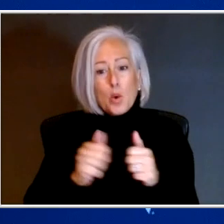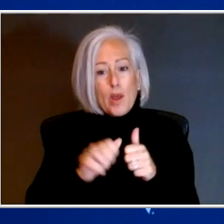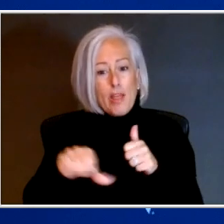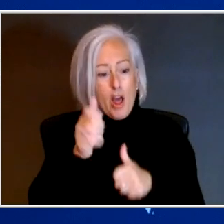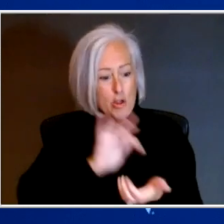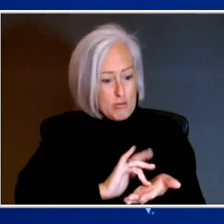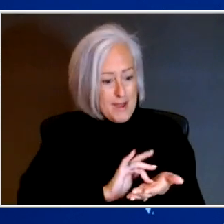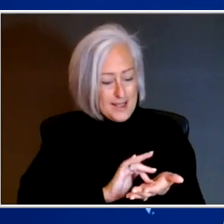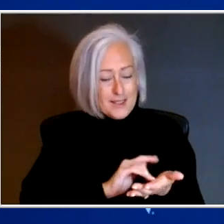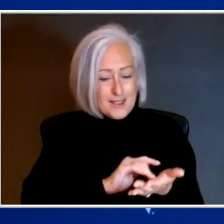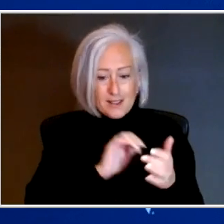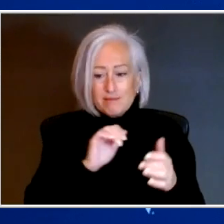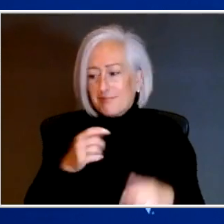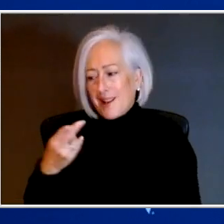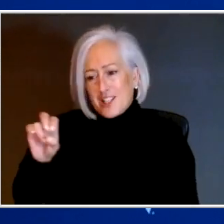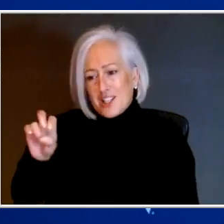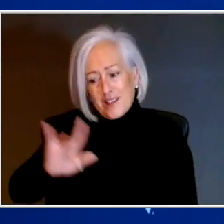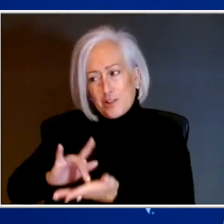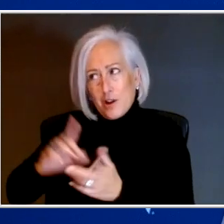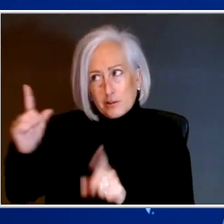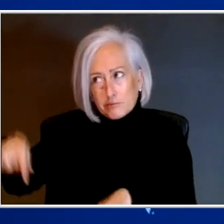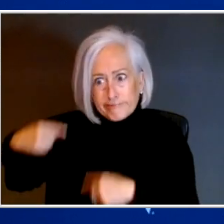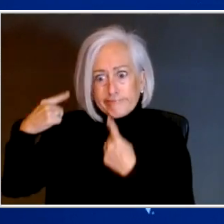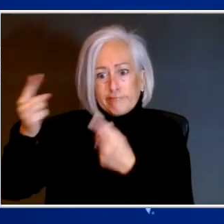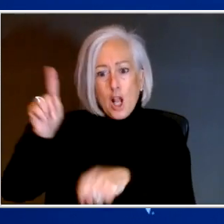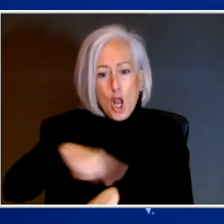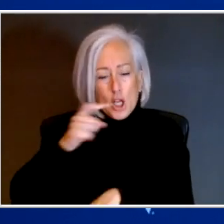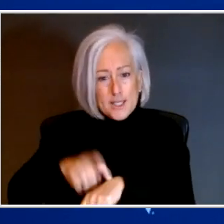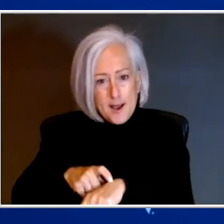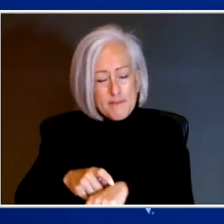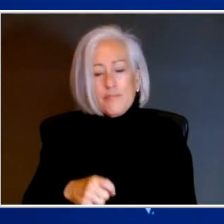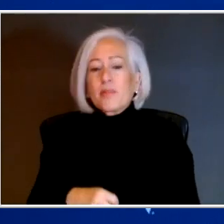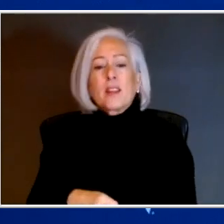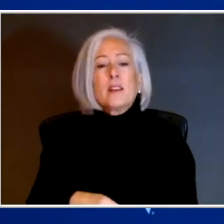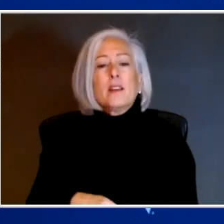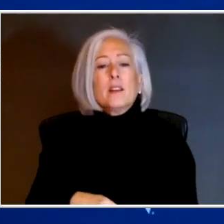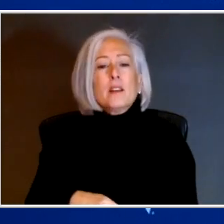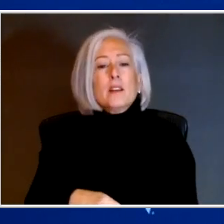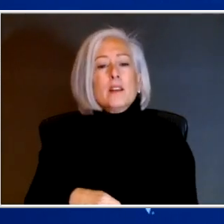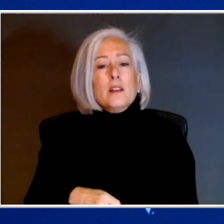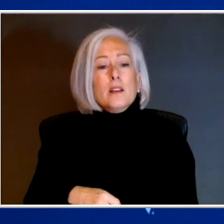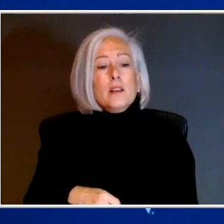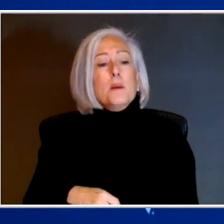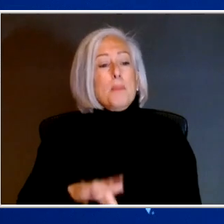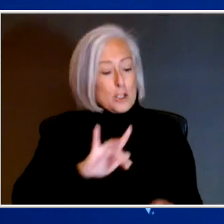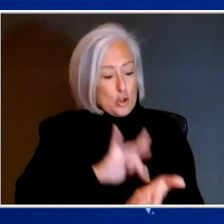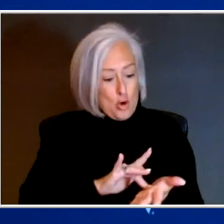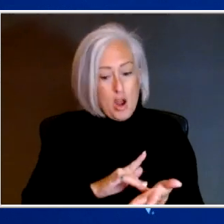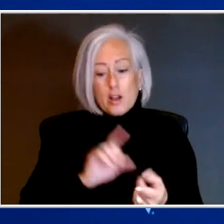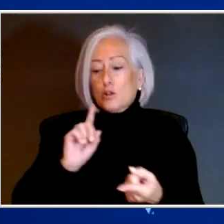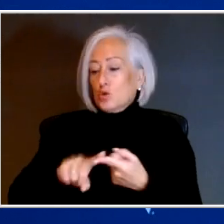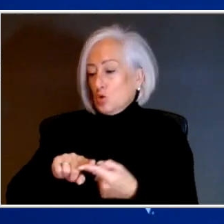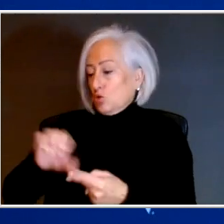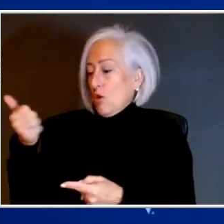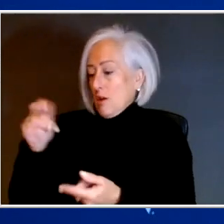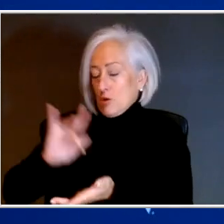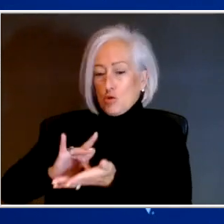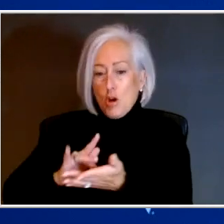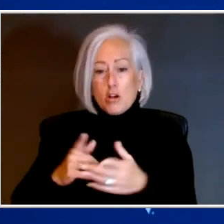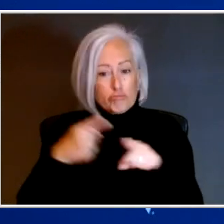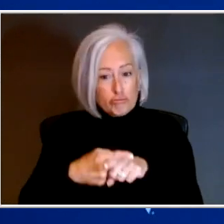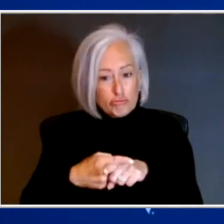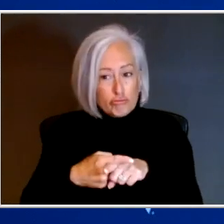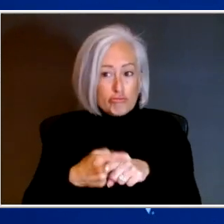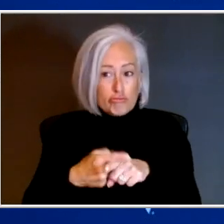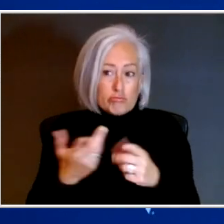for quite some time. But the drug-to-drug interactions are significant, but there are ways to get around that. Number one is